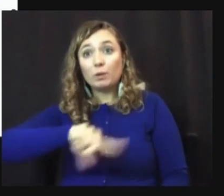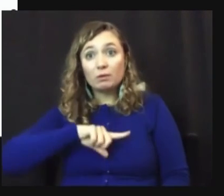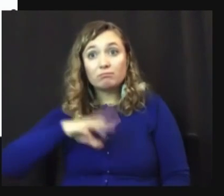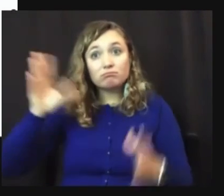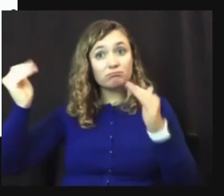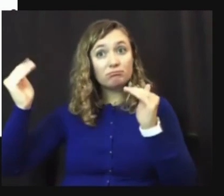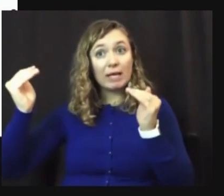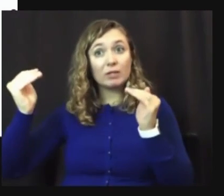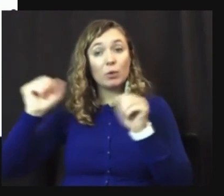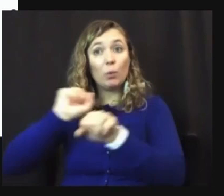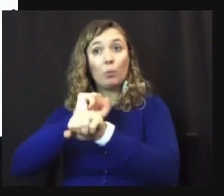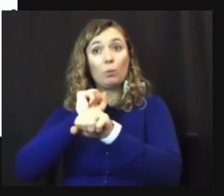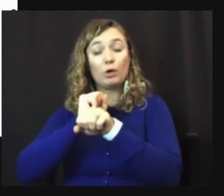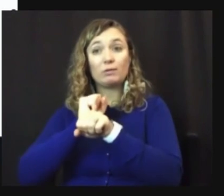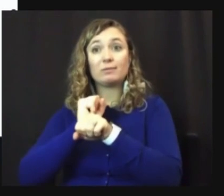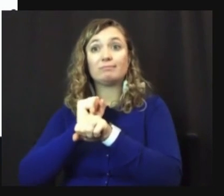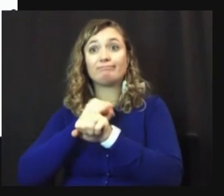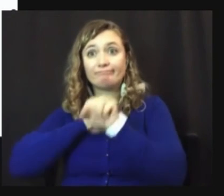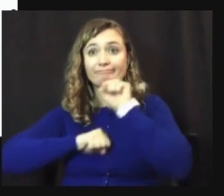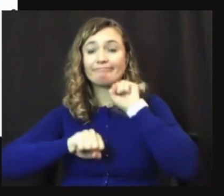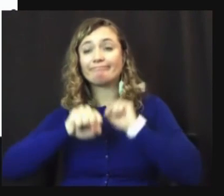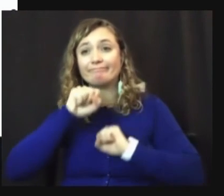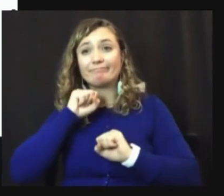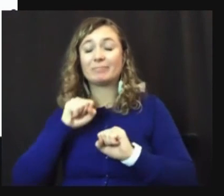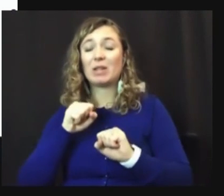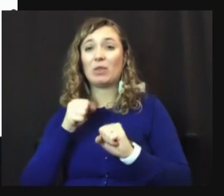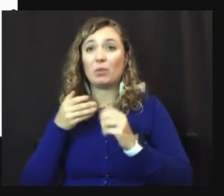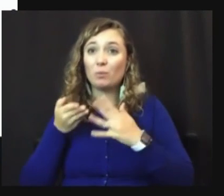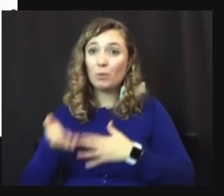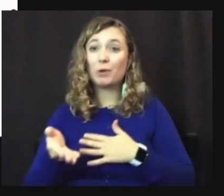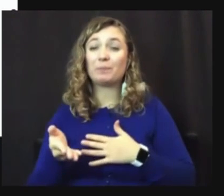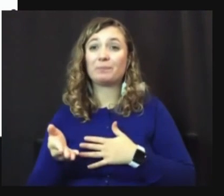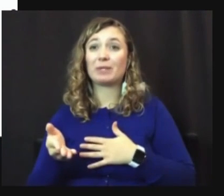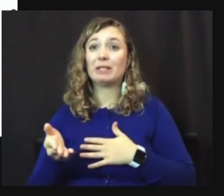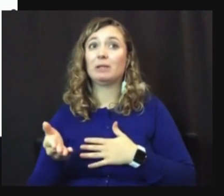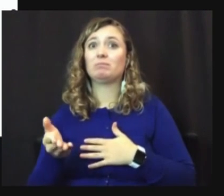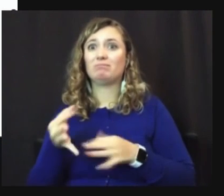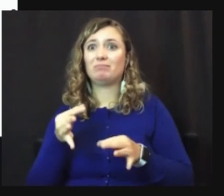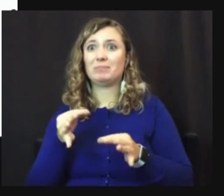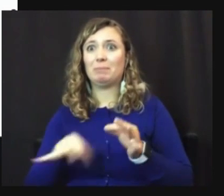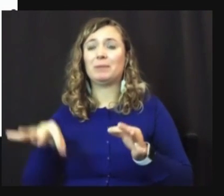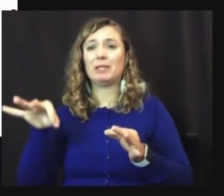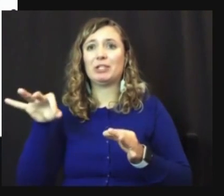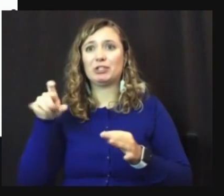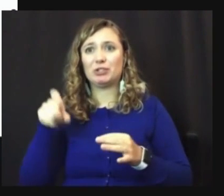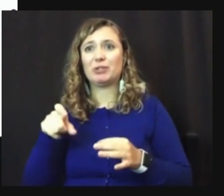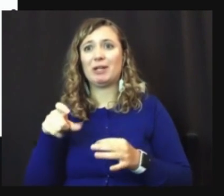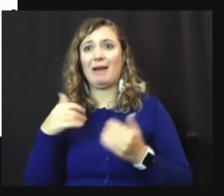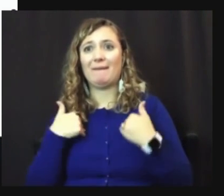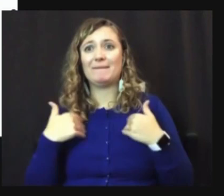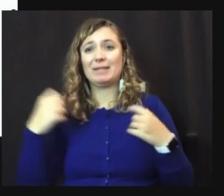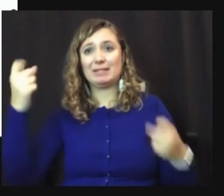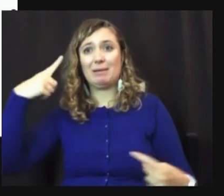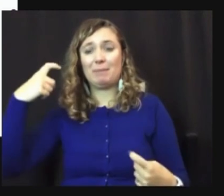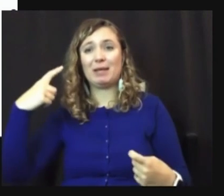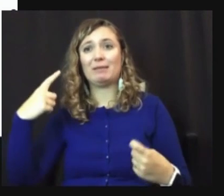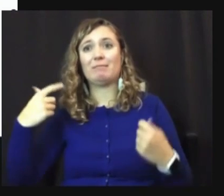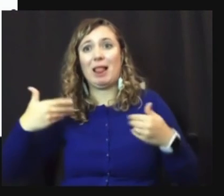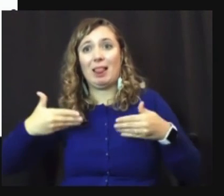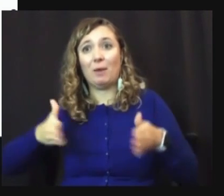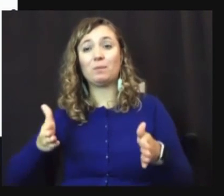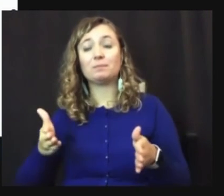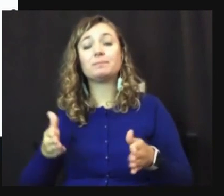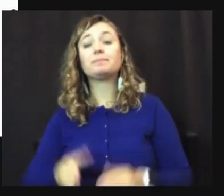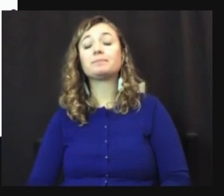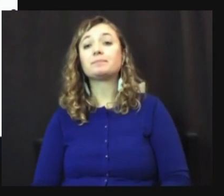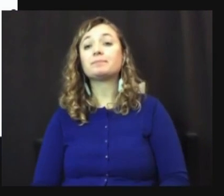to work through that, like the baseline should be that autistics can STEM at work. But then